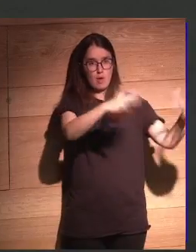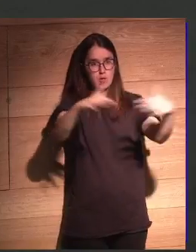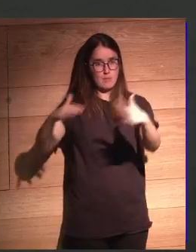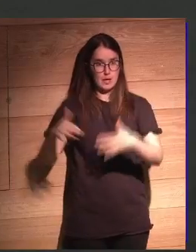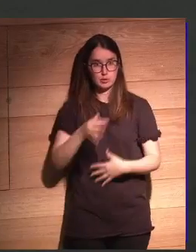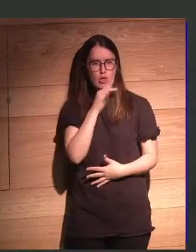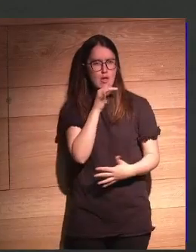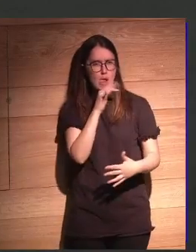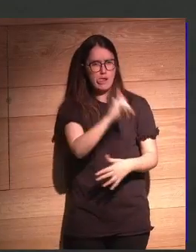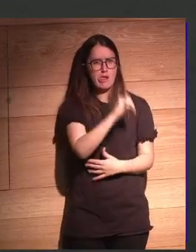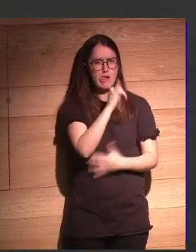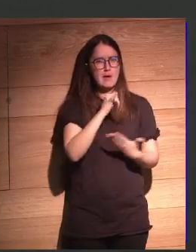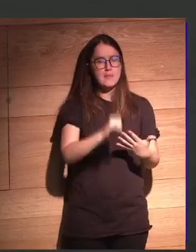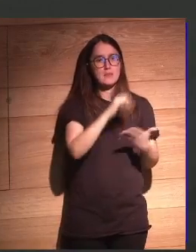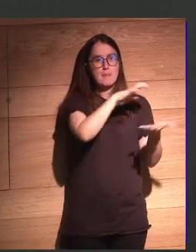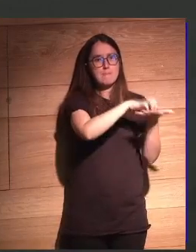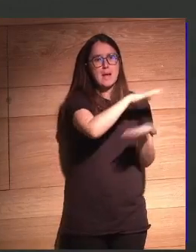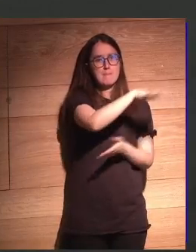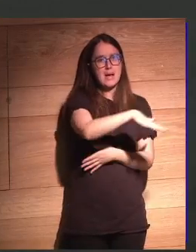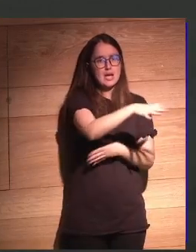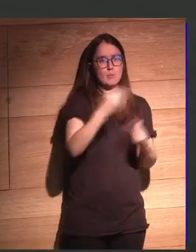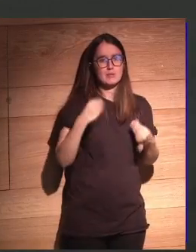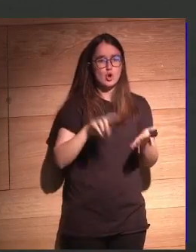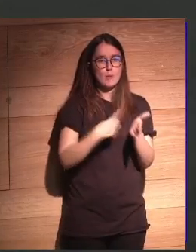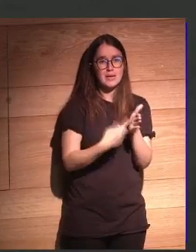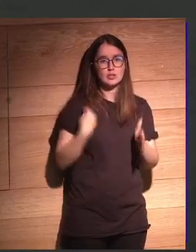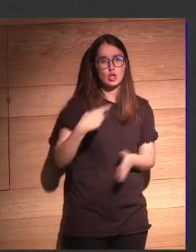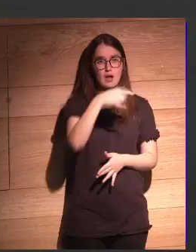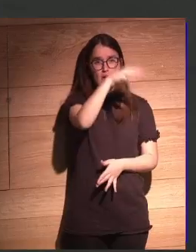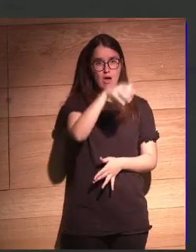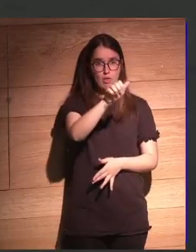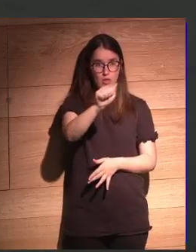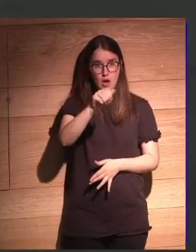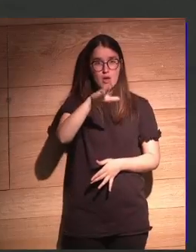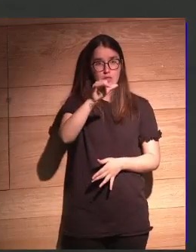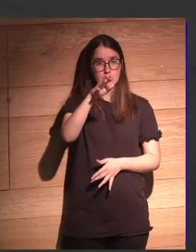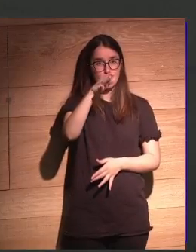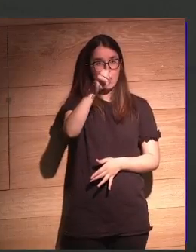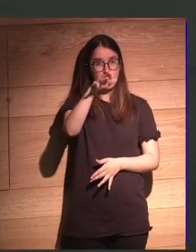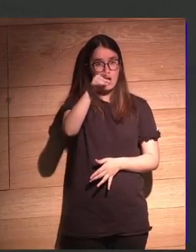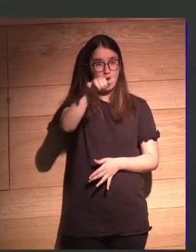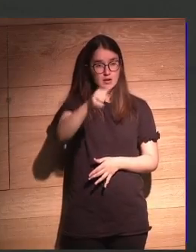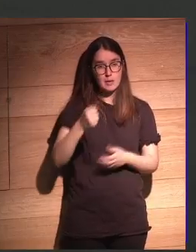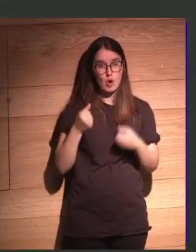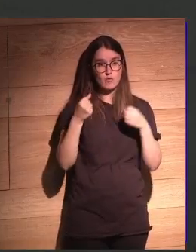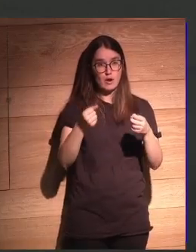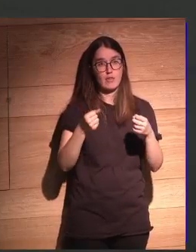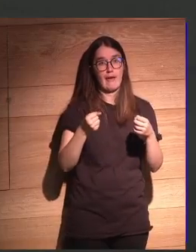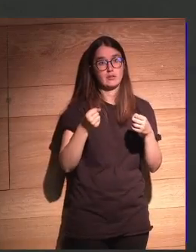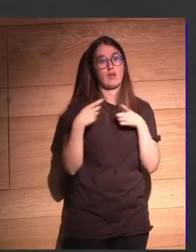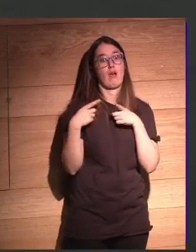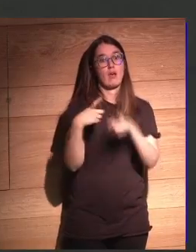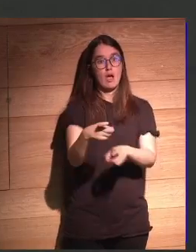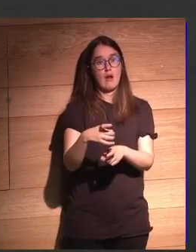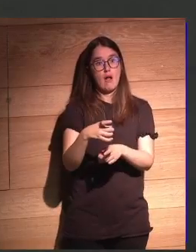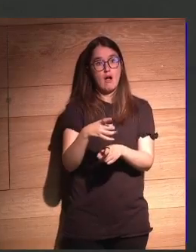the wrong, so to speak, neighborhoods, things that happened, for instance, in Gaza